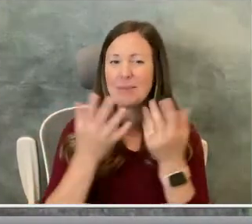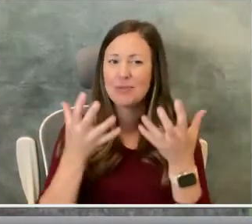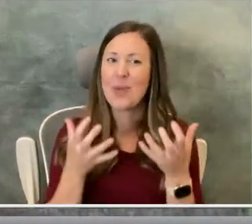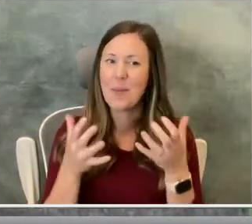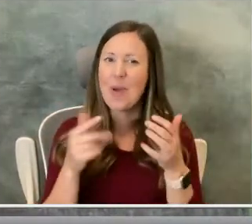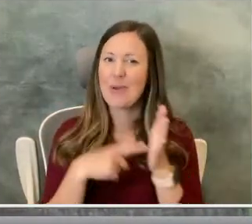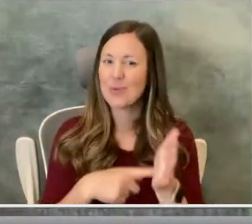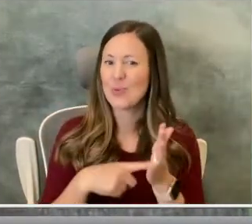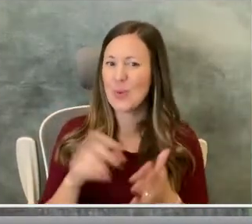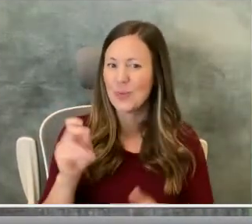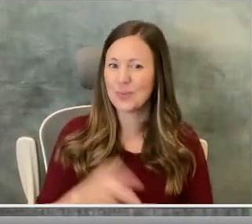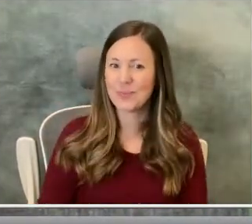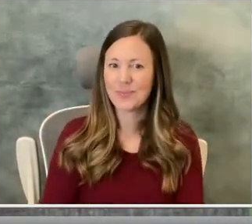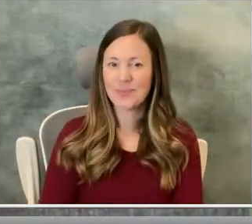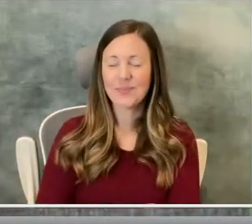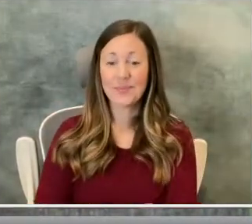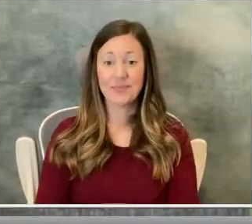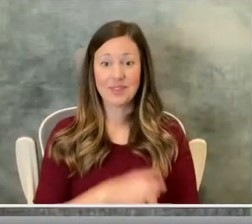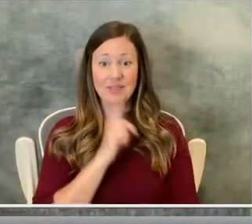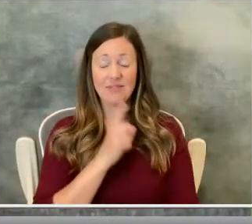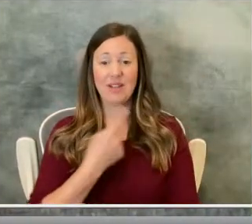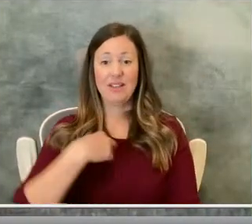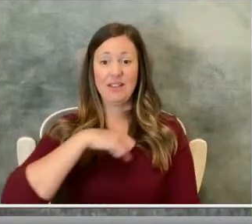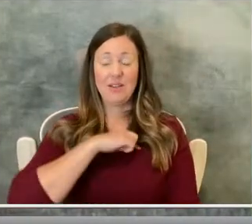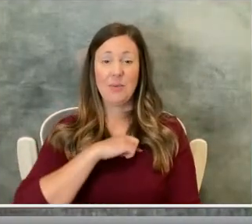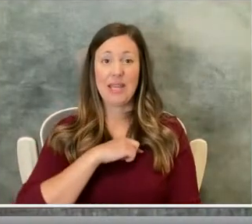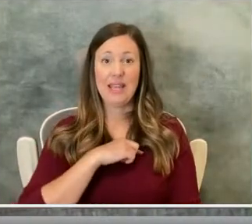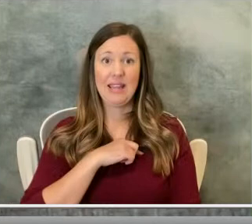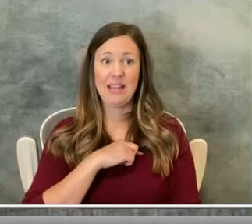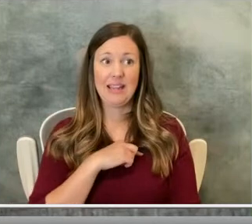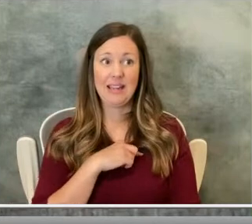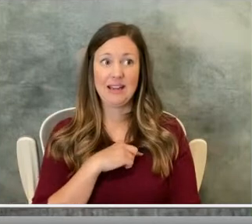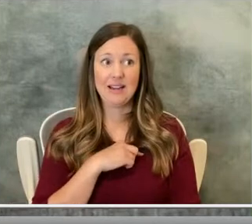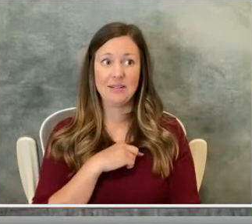marveled at the